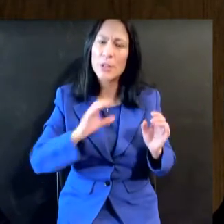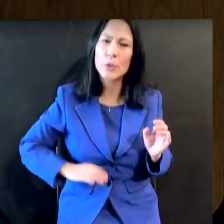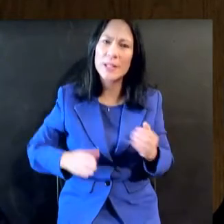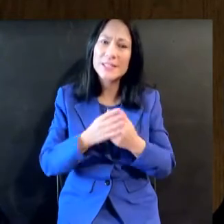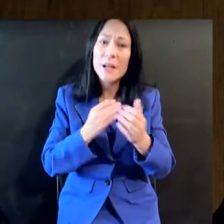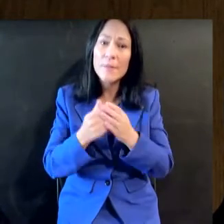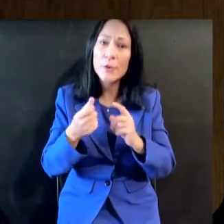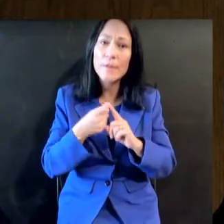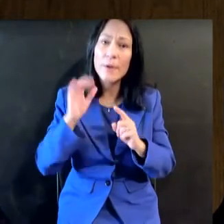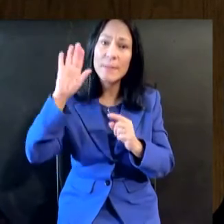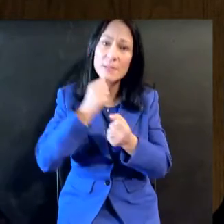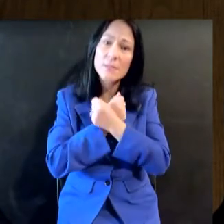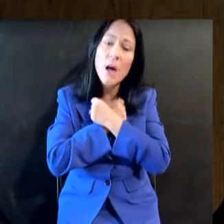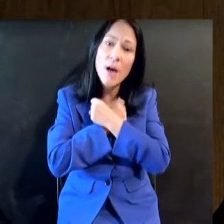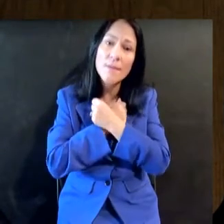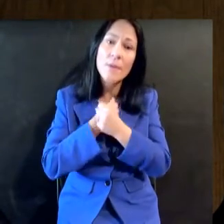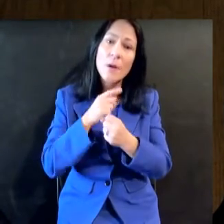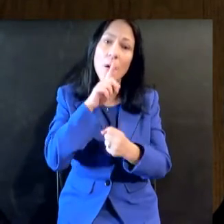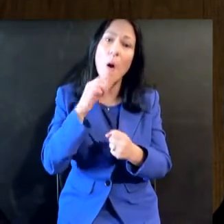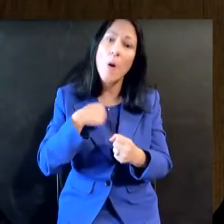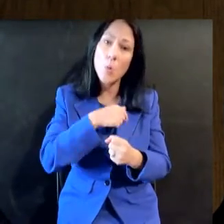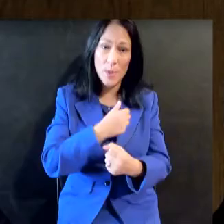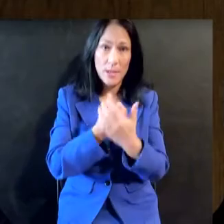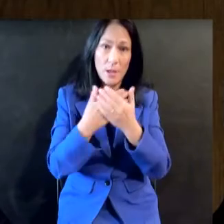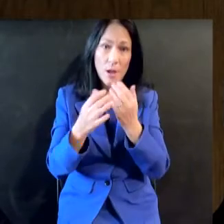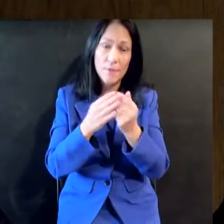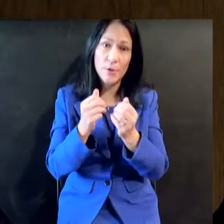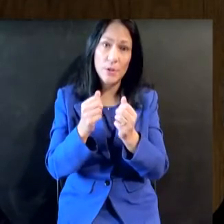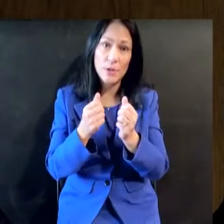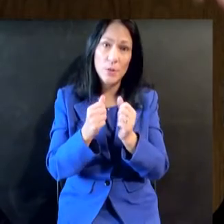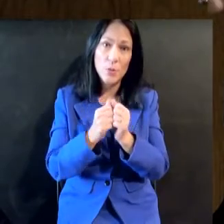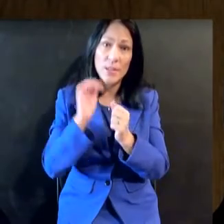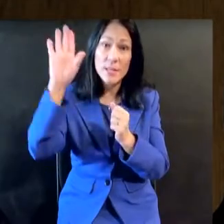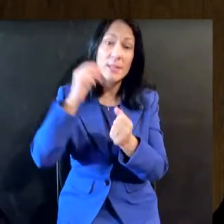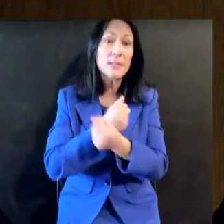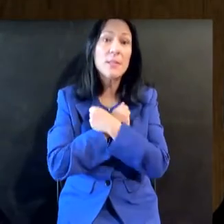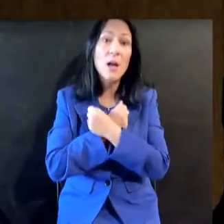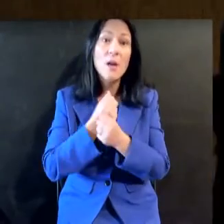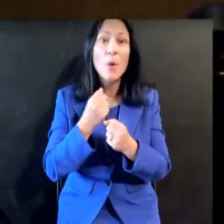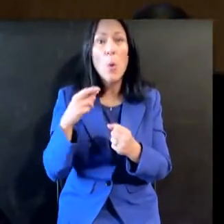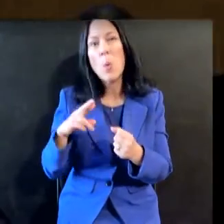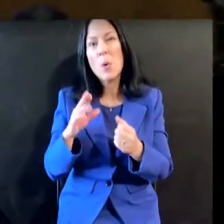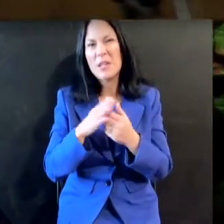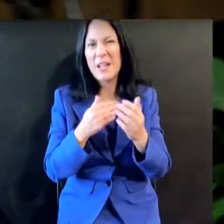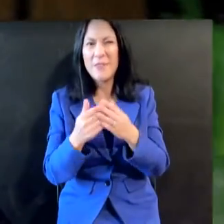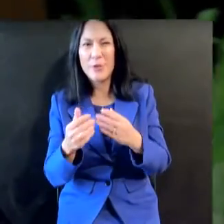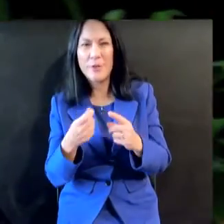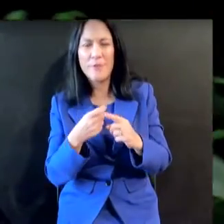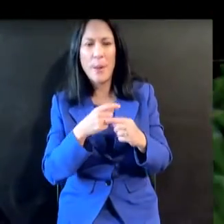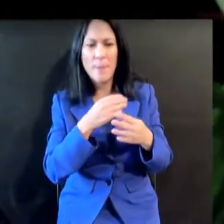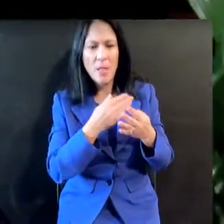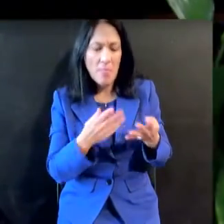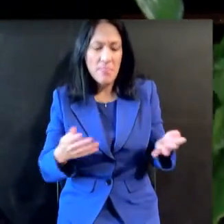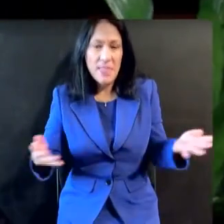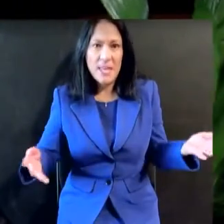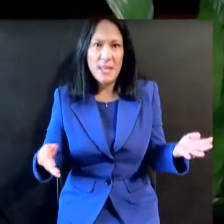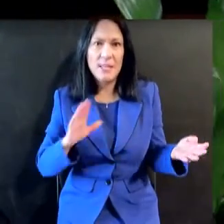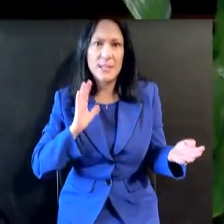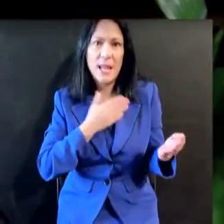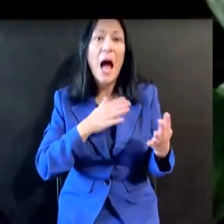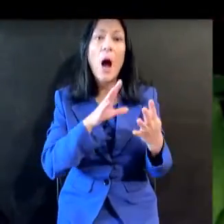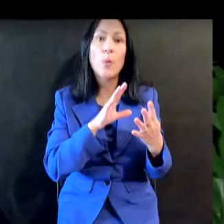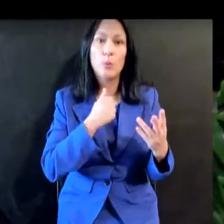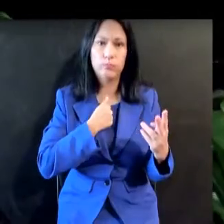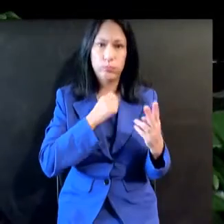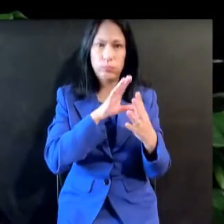love? Are we comforted by his love, or are we comforted by our stuff? Are we comforted by our own schedules, our own choices, our own